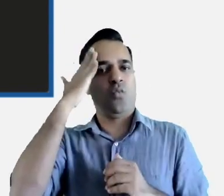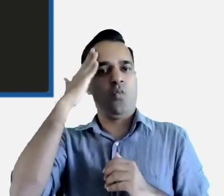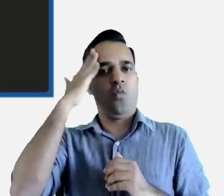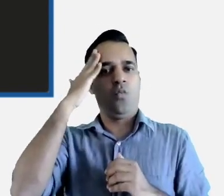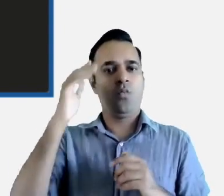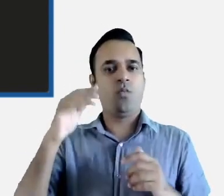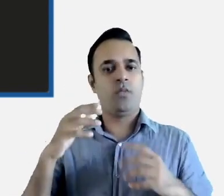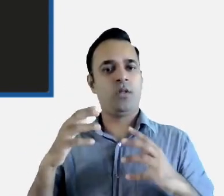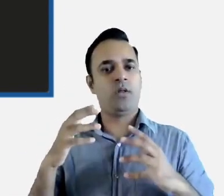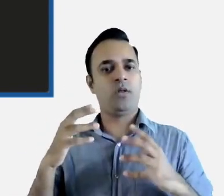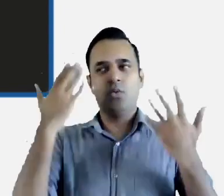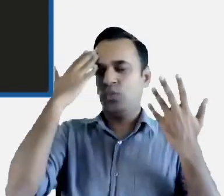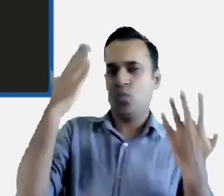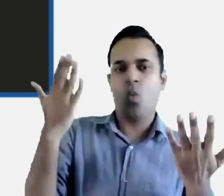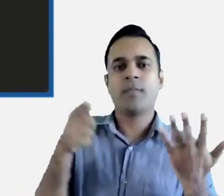Muchas gracias.